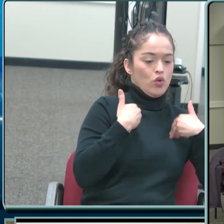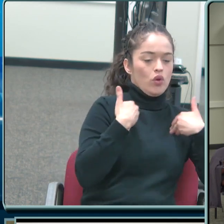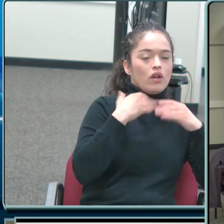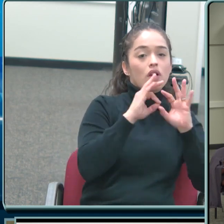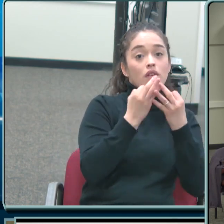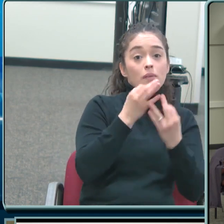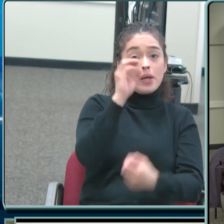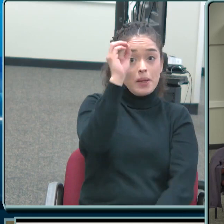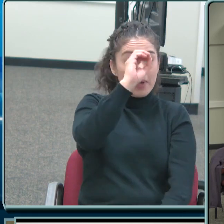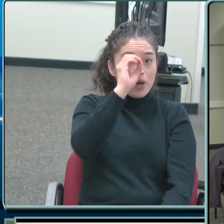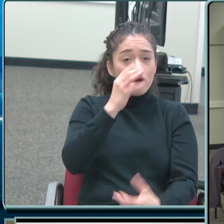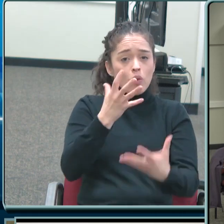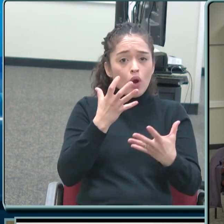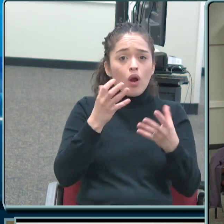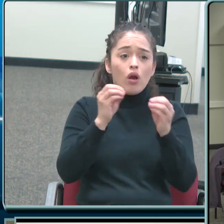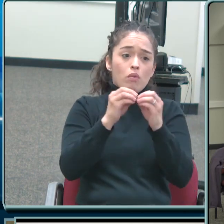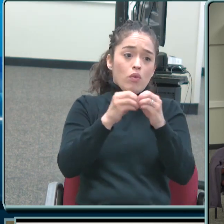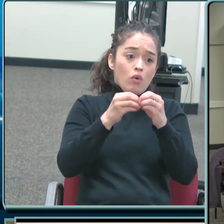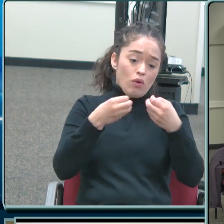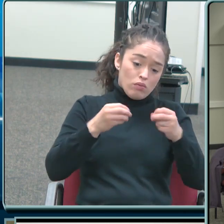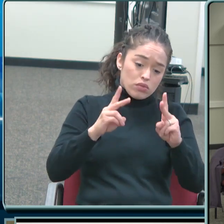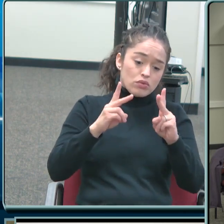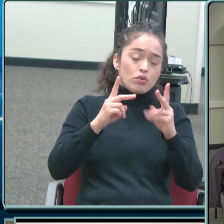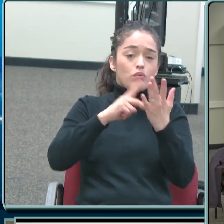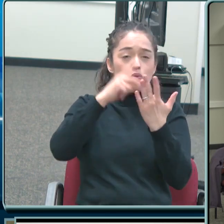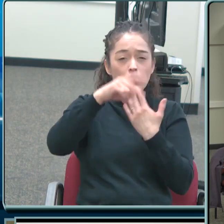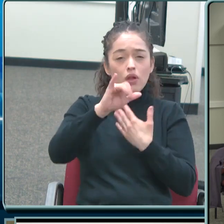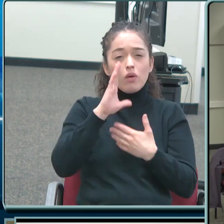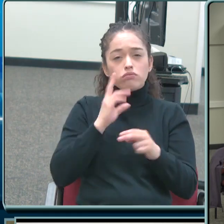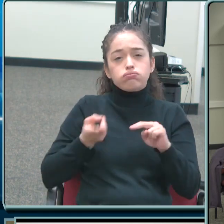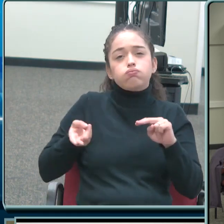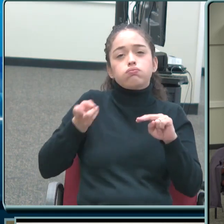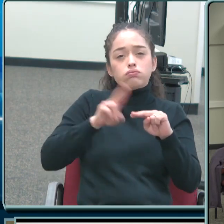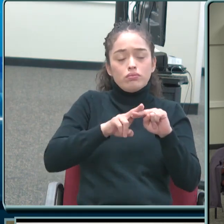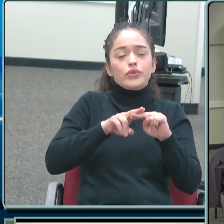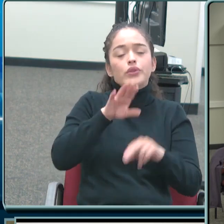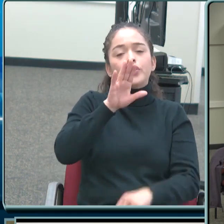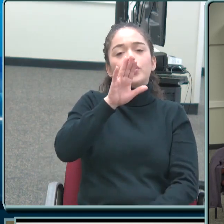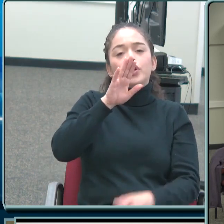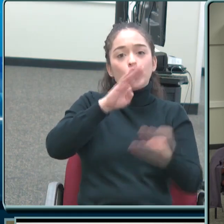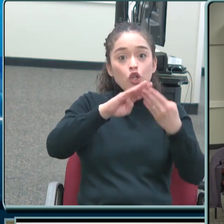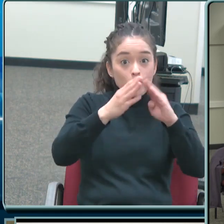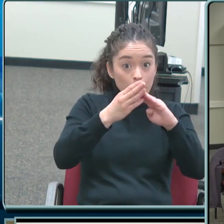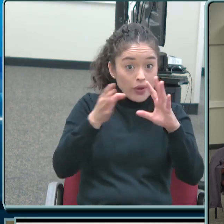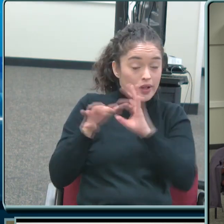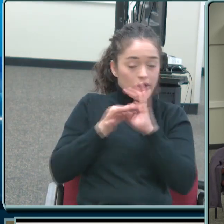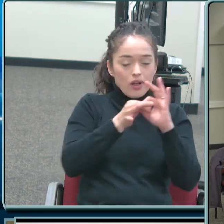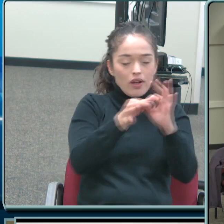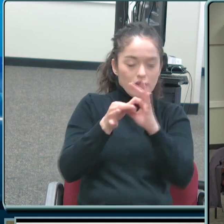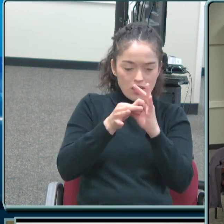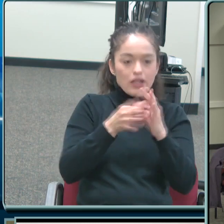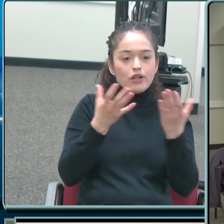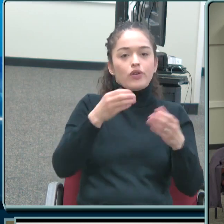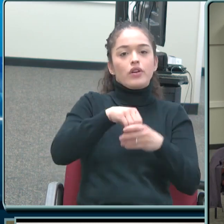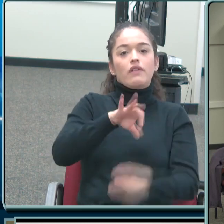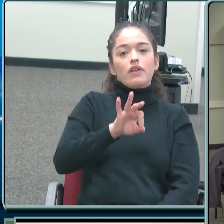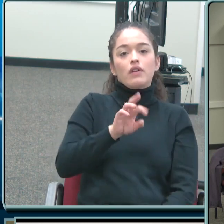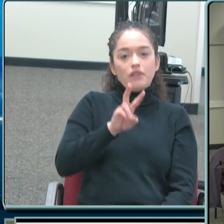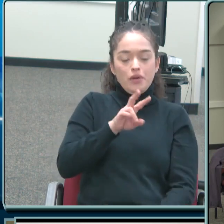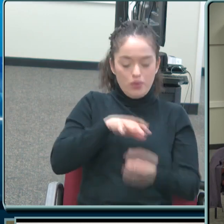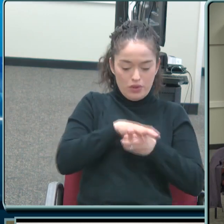input, requesting more opportunities and programs that would increase community connectedness in the Fountain Valley